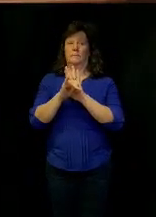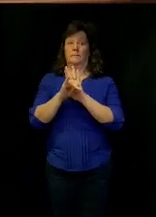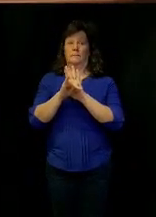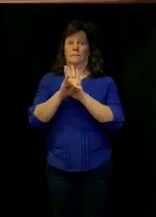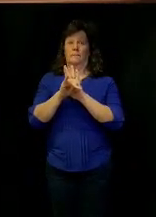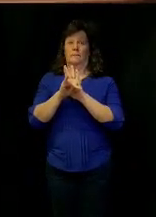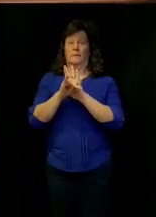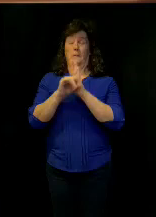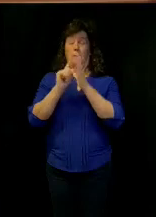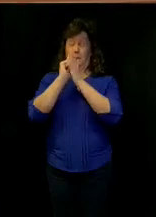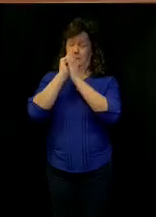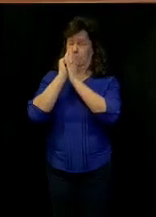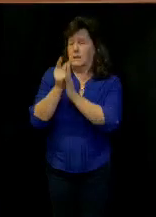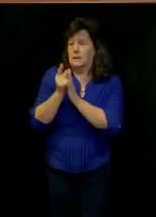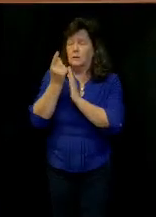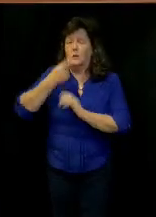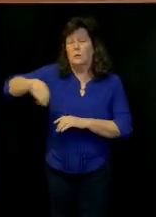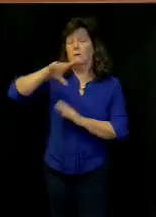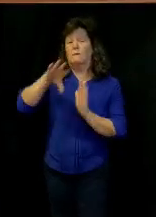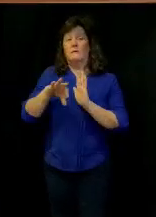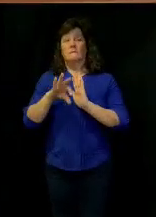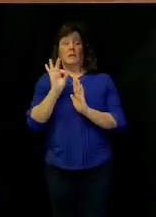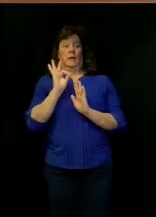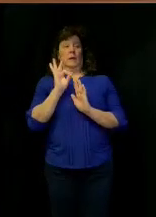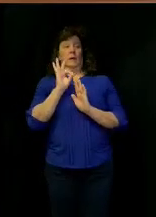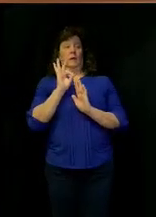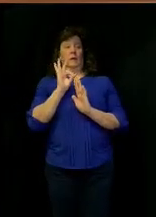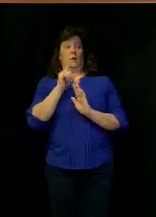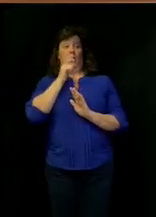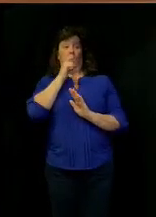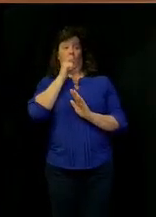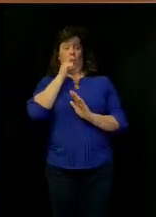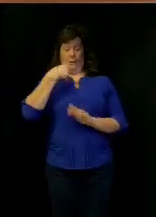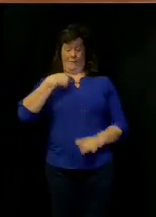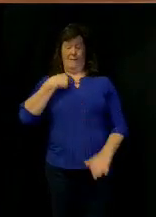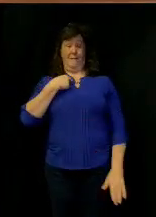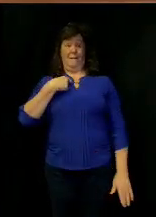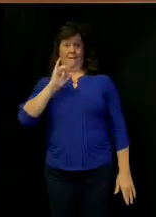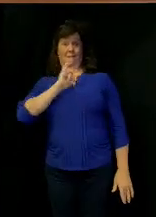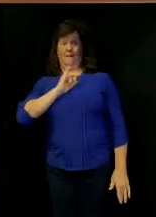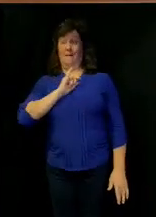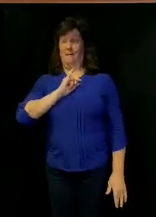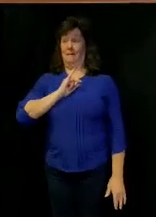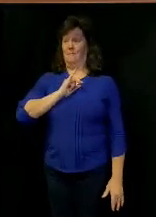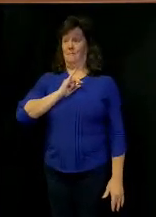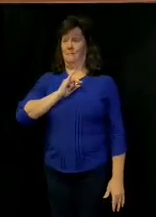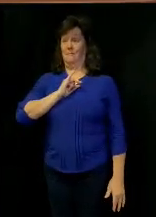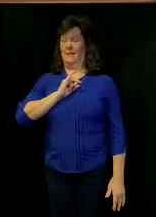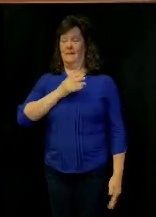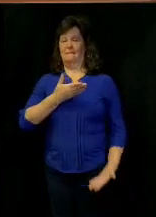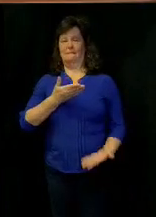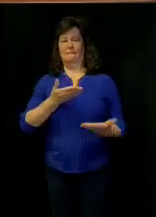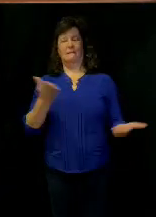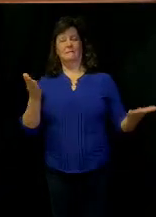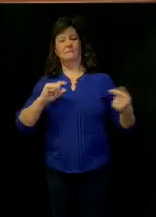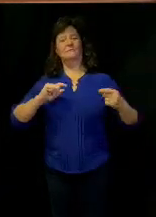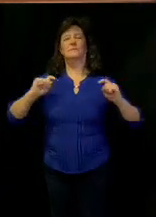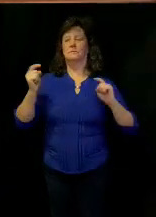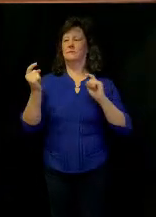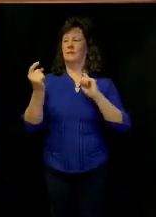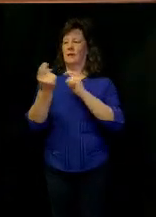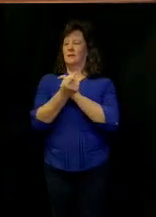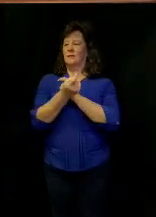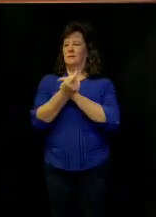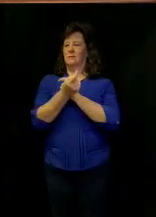Because the minute that you and I find out who we are, things begin to